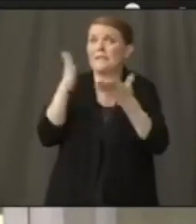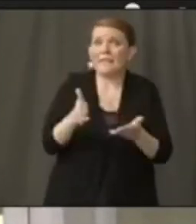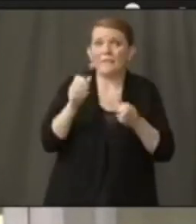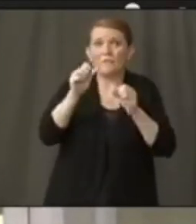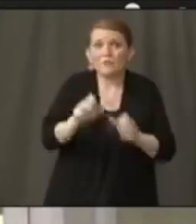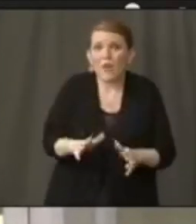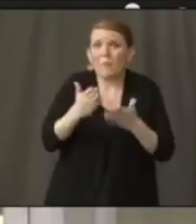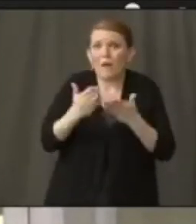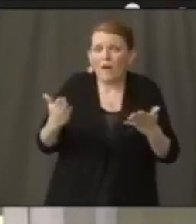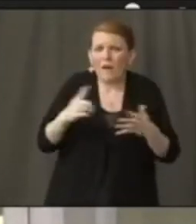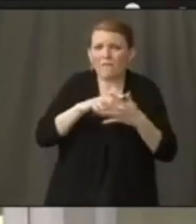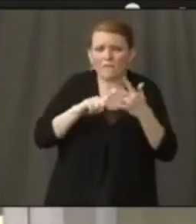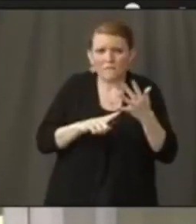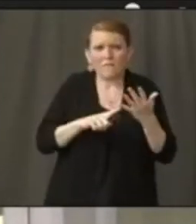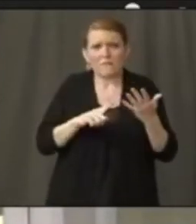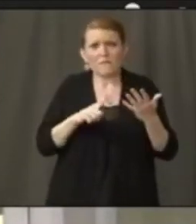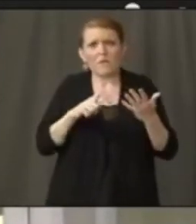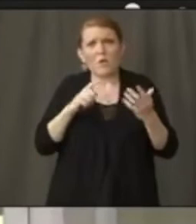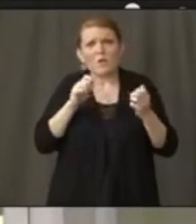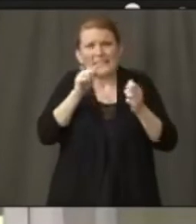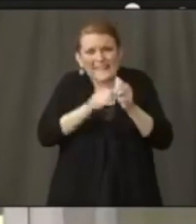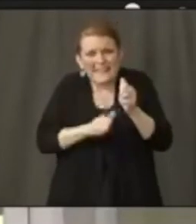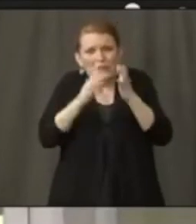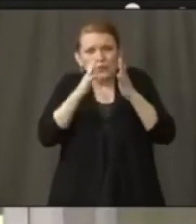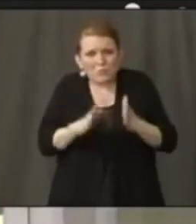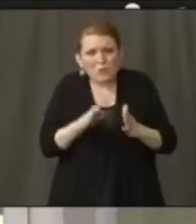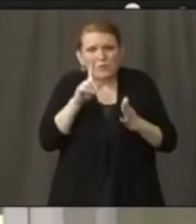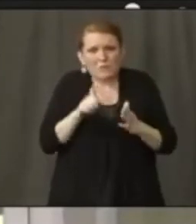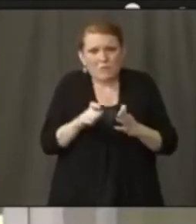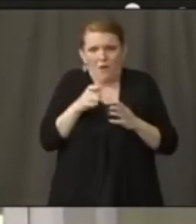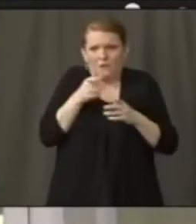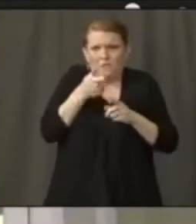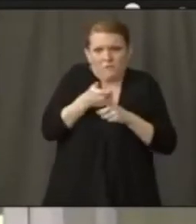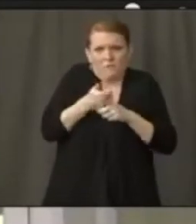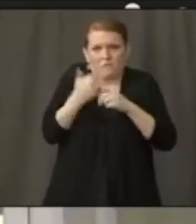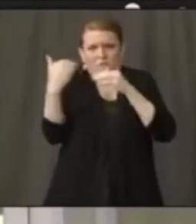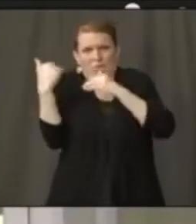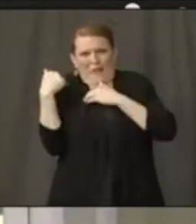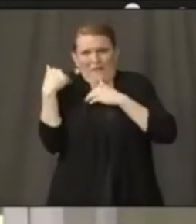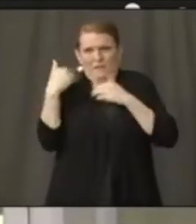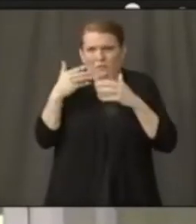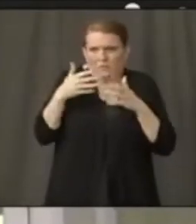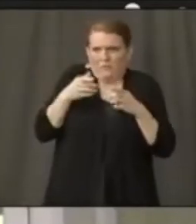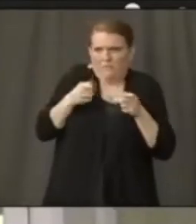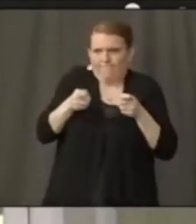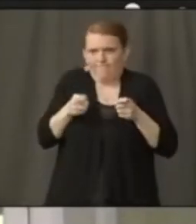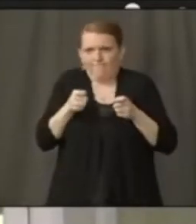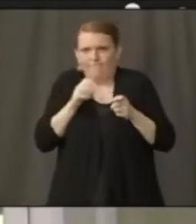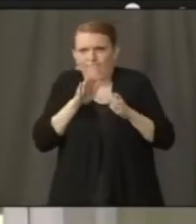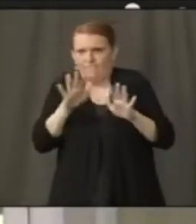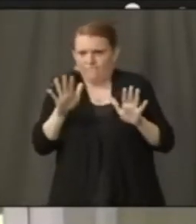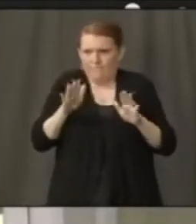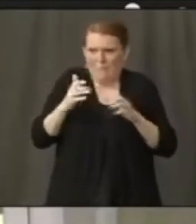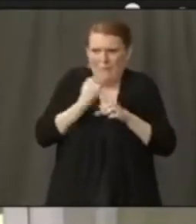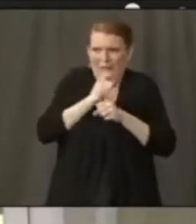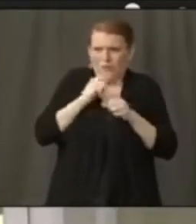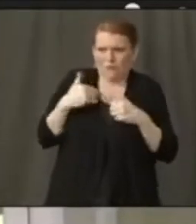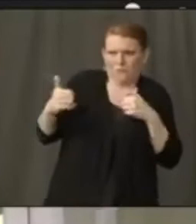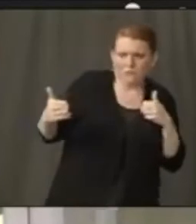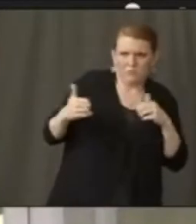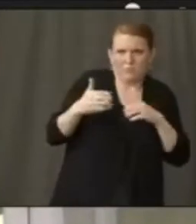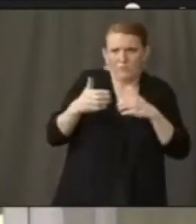are large crowds walking through big box stores that, you know, come and go, and people, you know, get close to each other there.